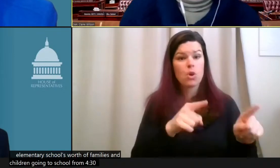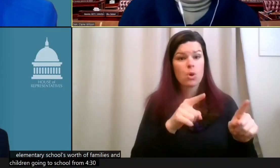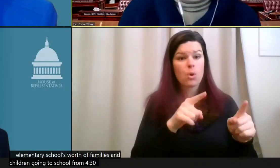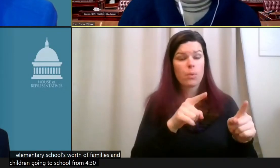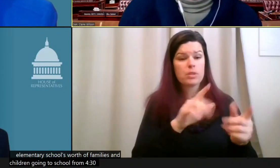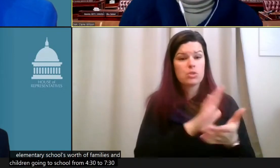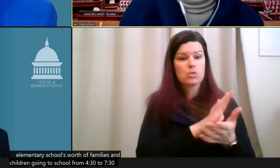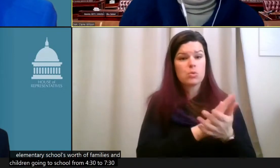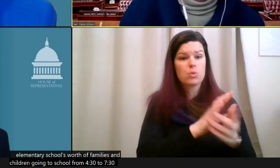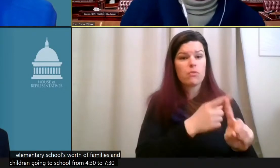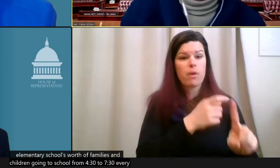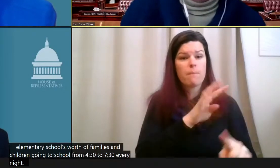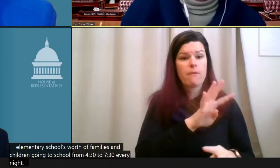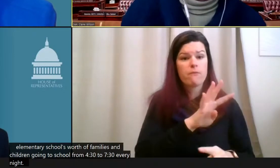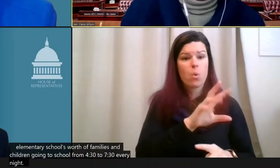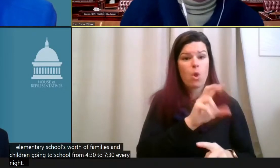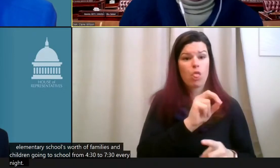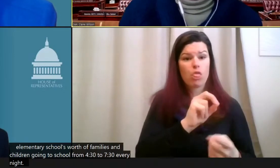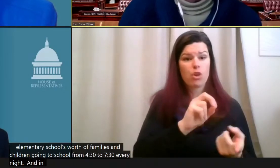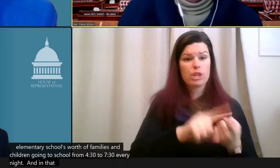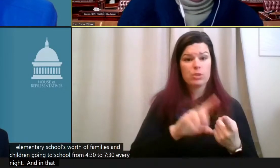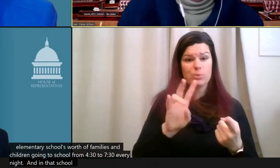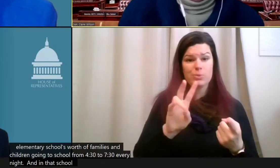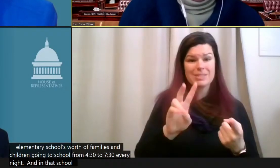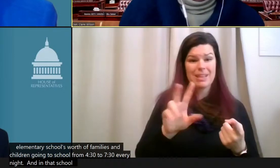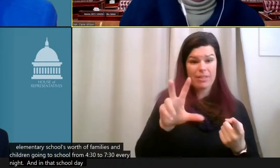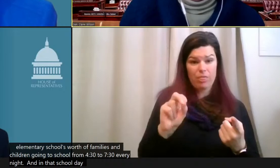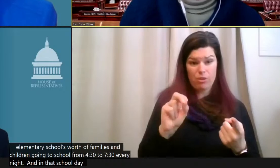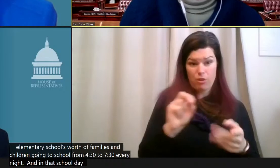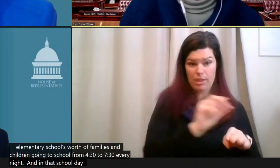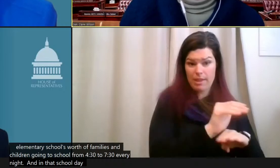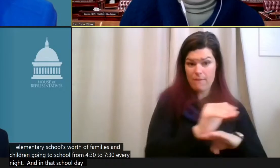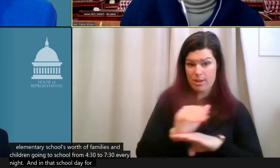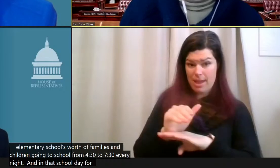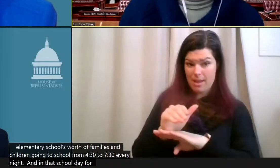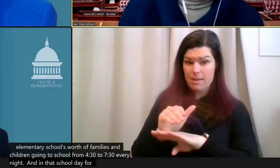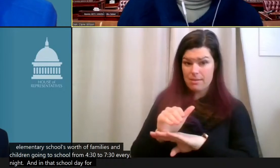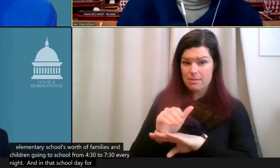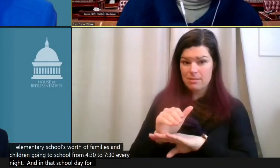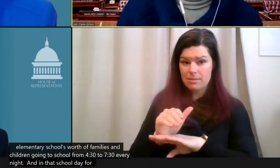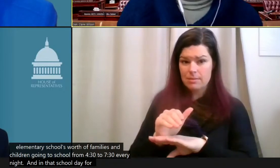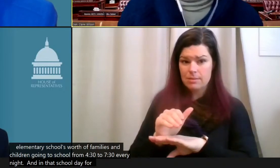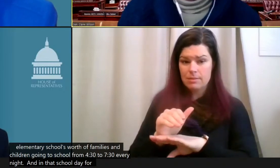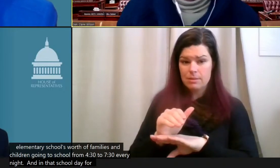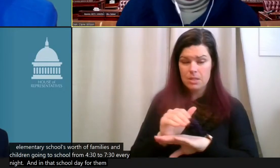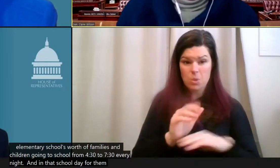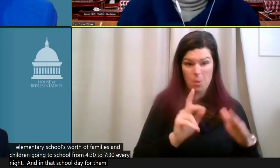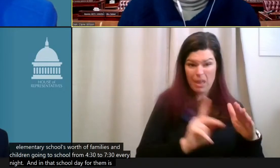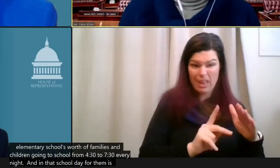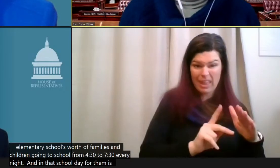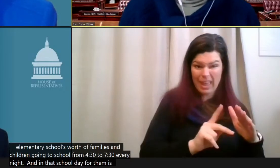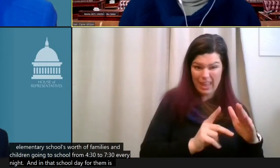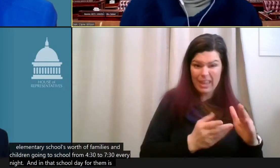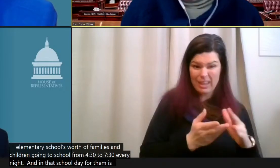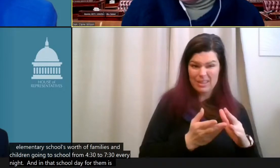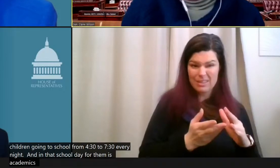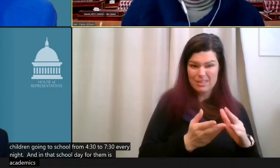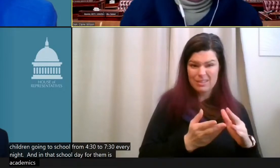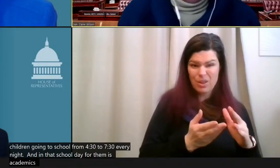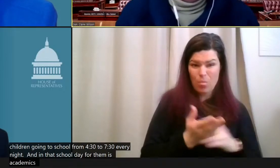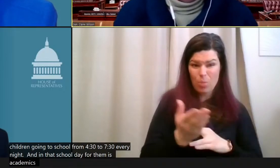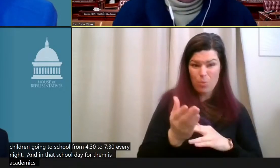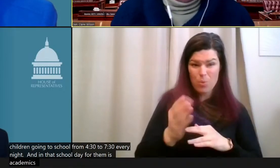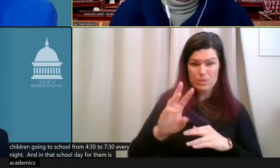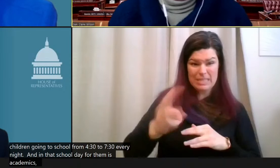night. And in that school day for them is academics,